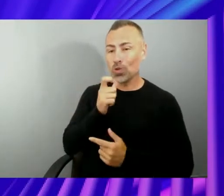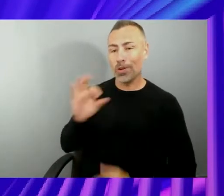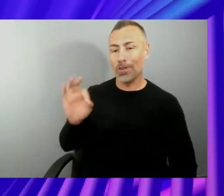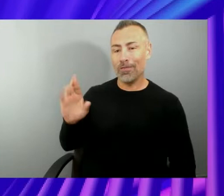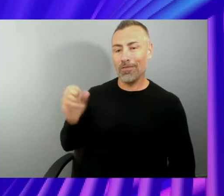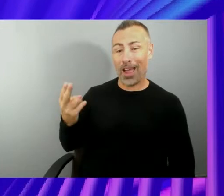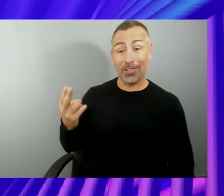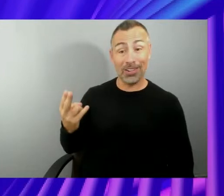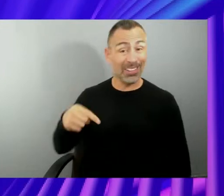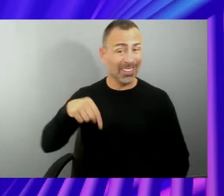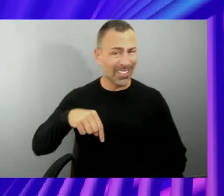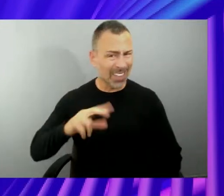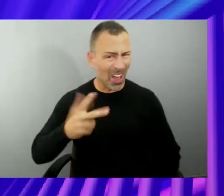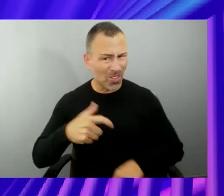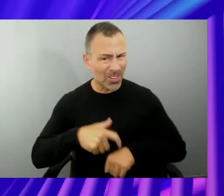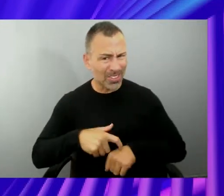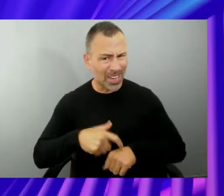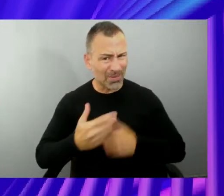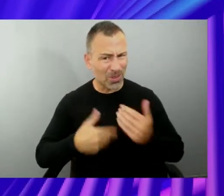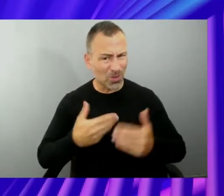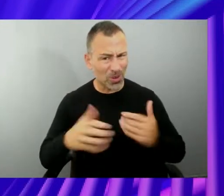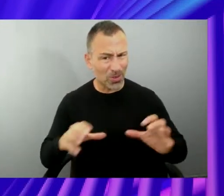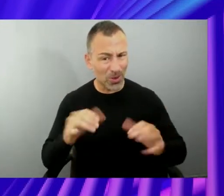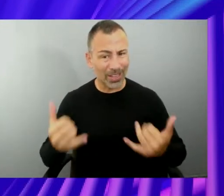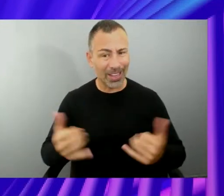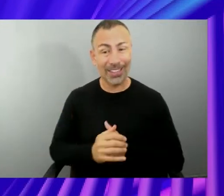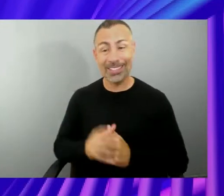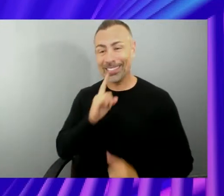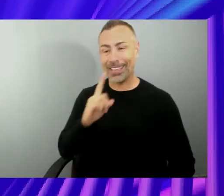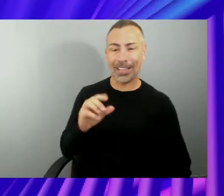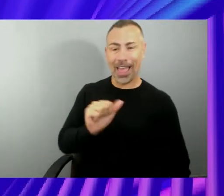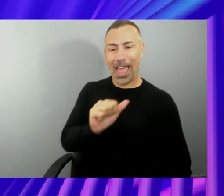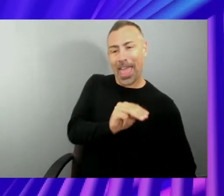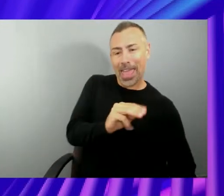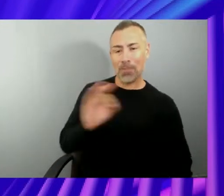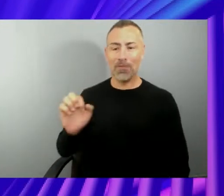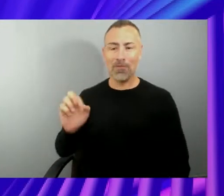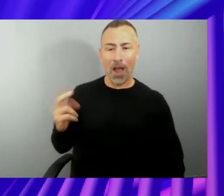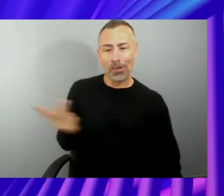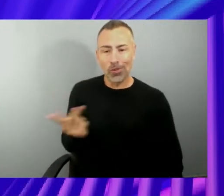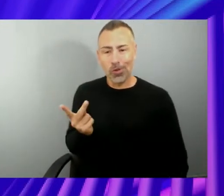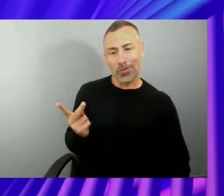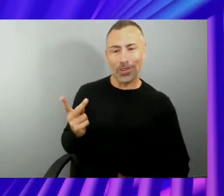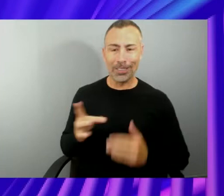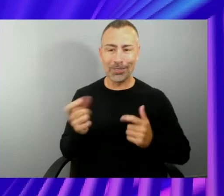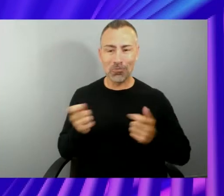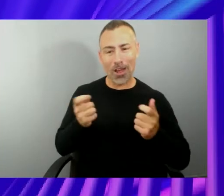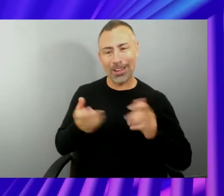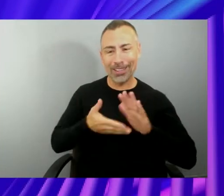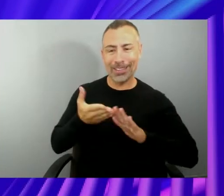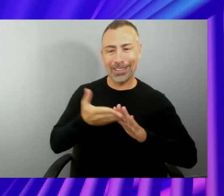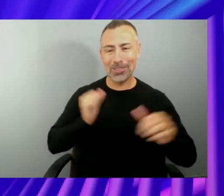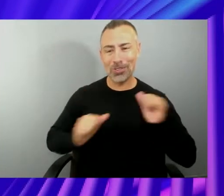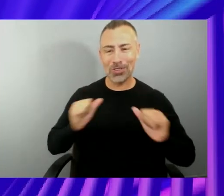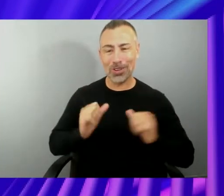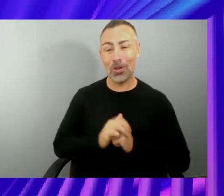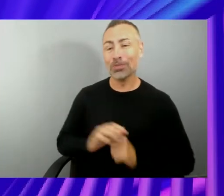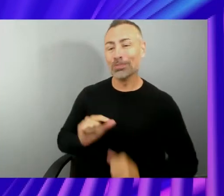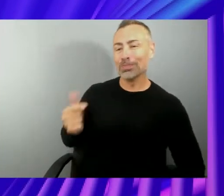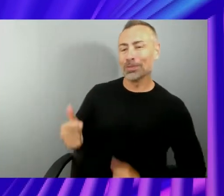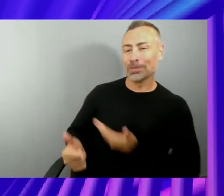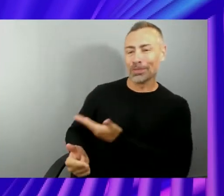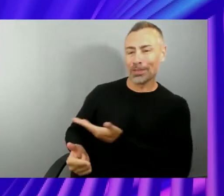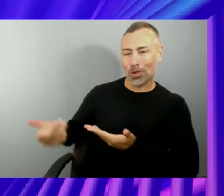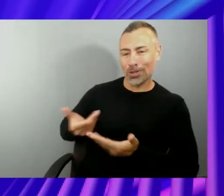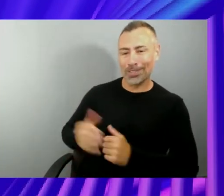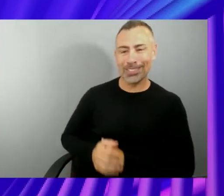that we've done? This is A.M. and Farah show all day. I love it. Please, tell them who you are, Farah. I'm glad to make Chase